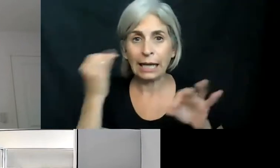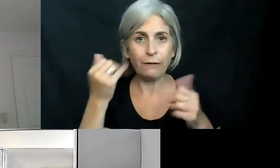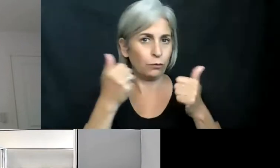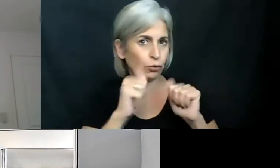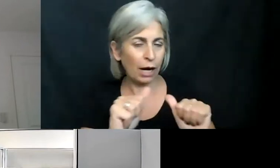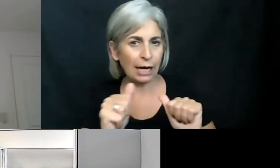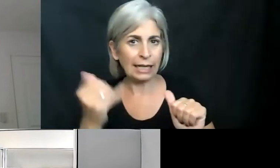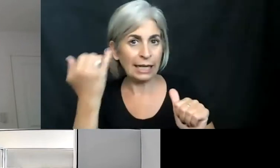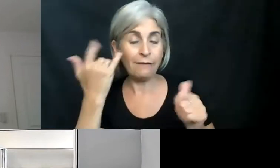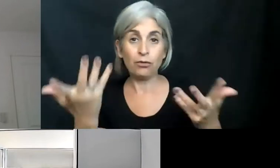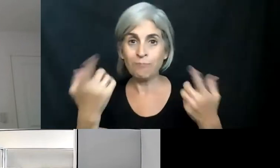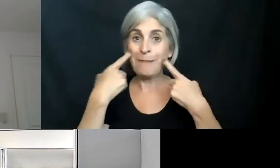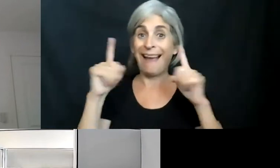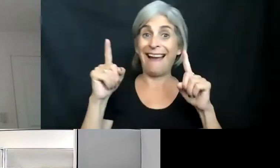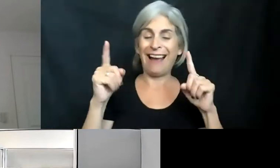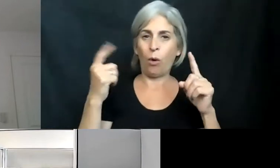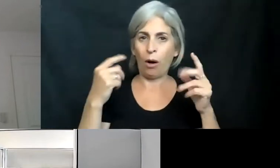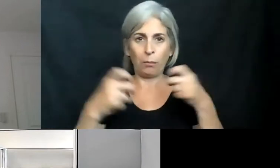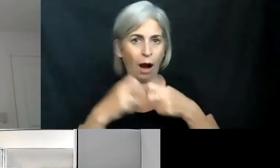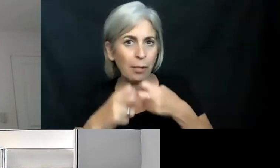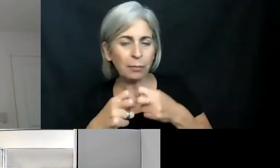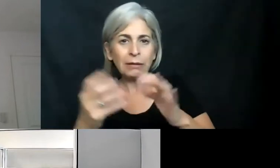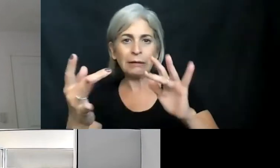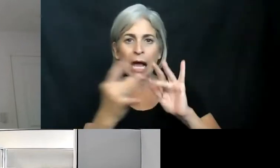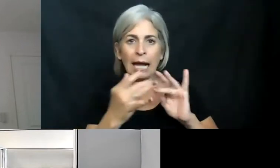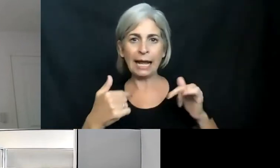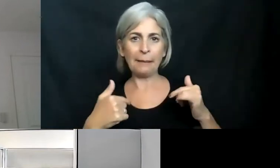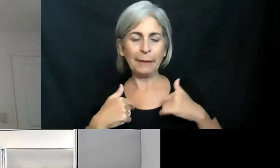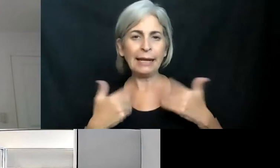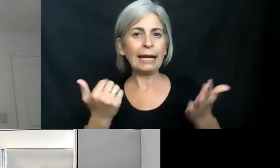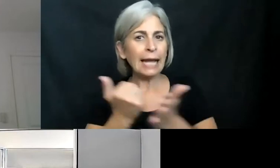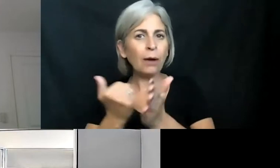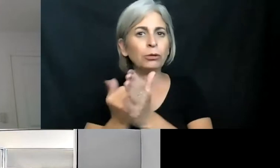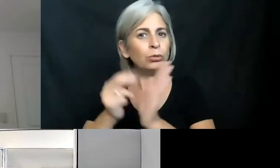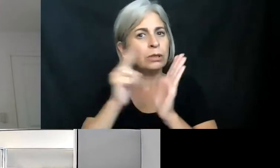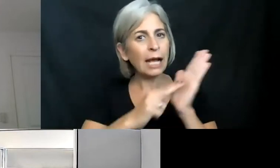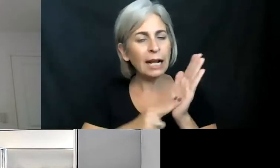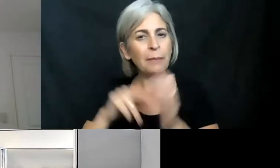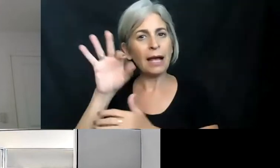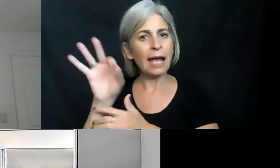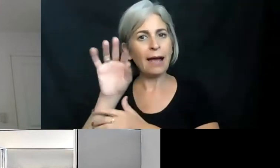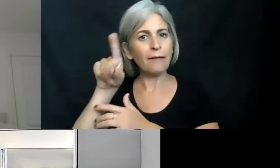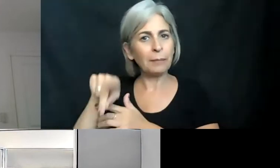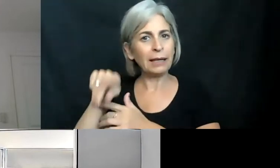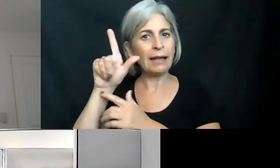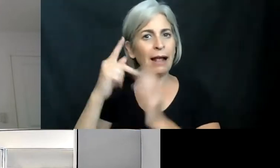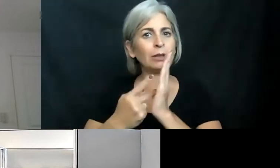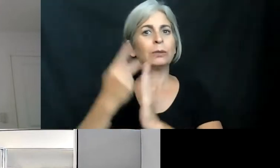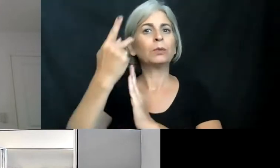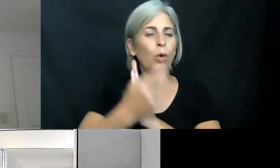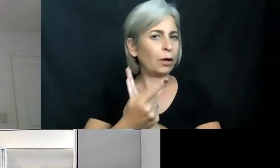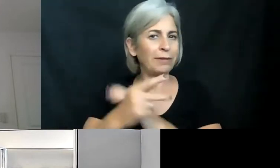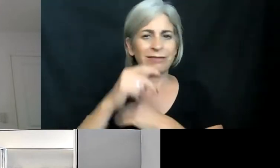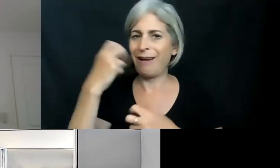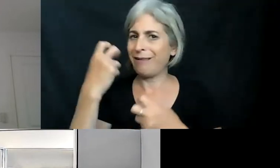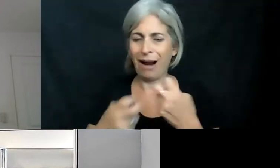issues, give me a call or contact me because you just have to go through a couple steps to sign up for FPL's program. It's not